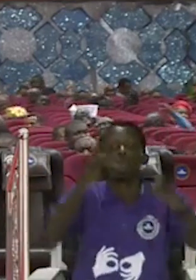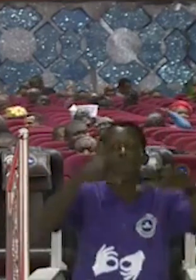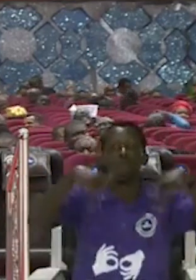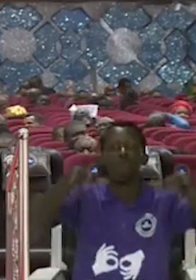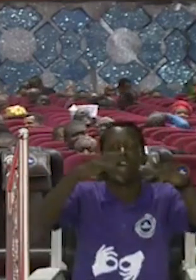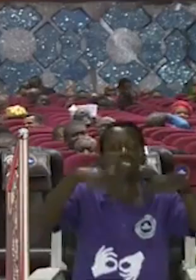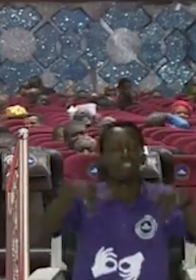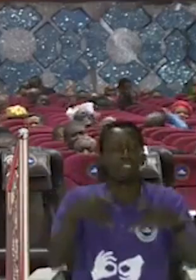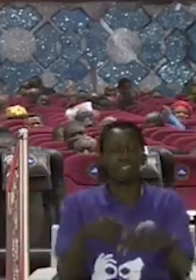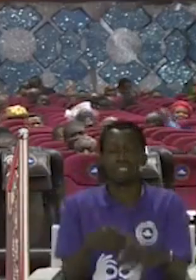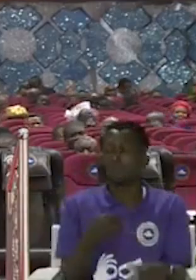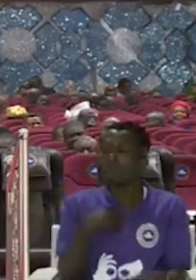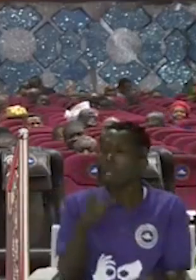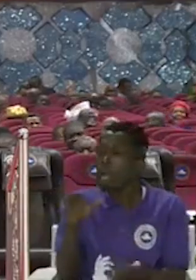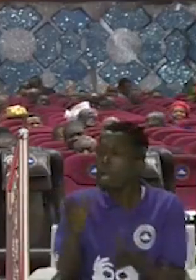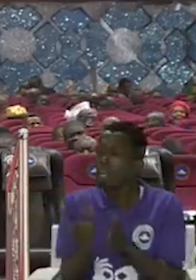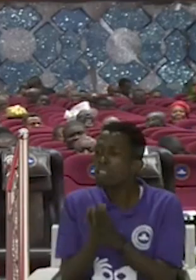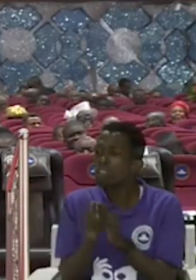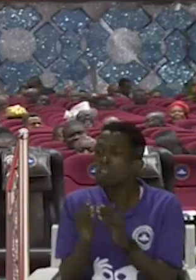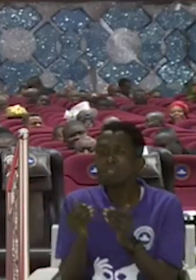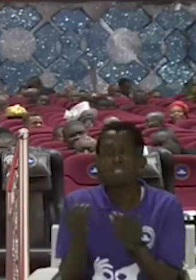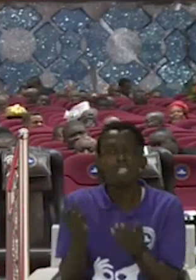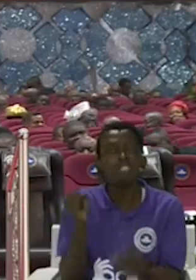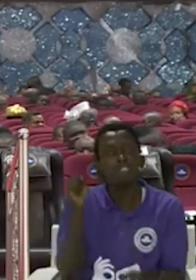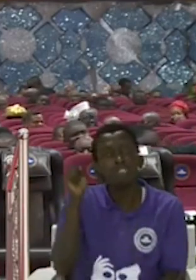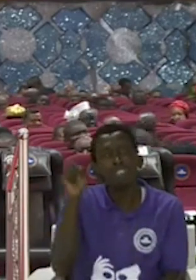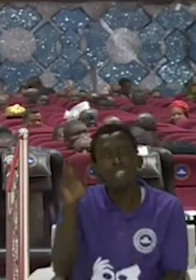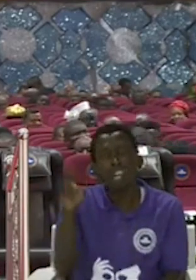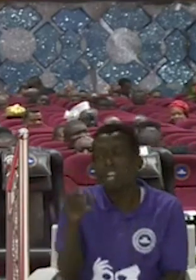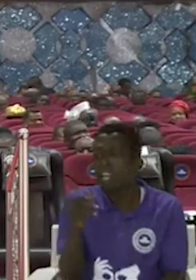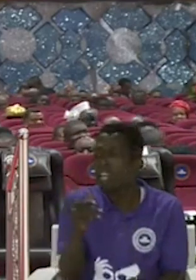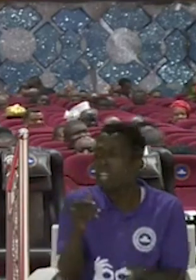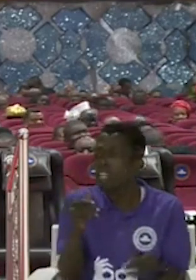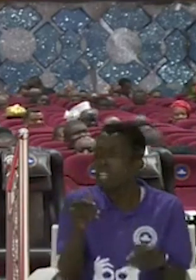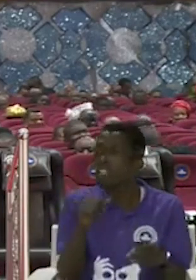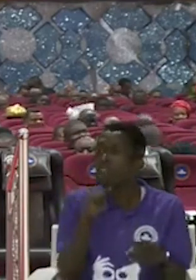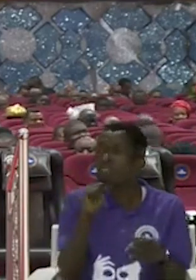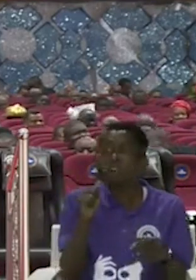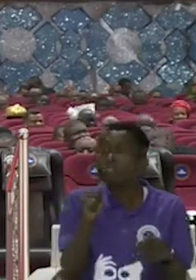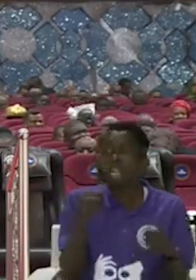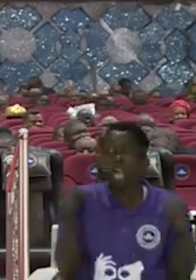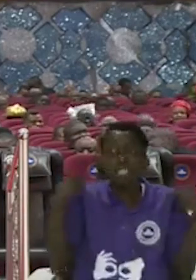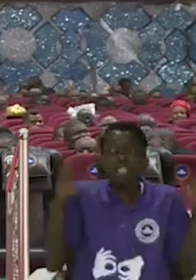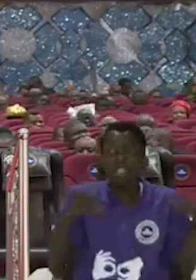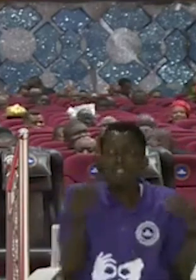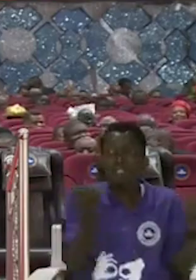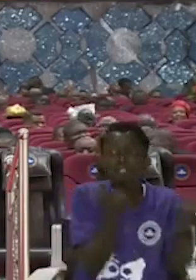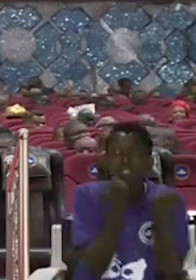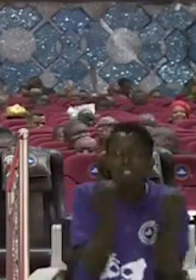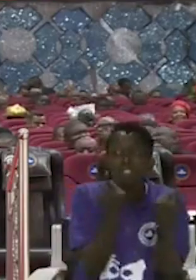I said, sir, I hope they are not angels of sin. No.